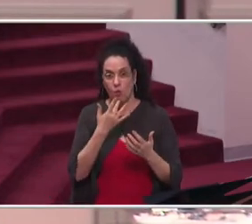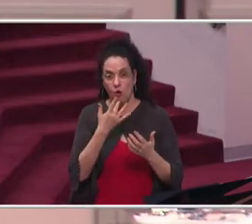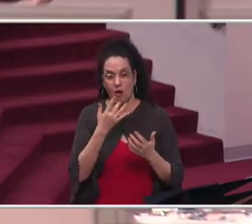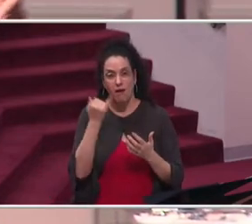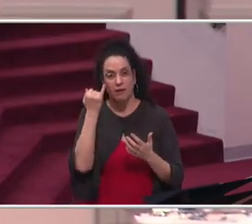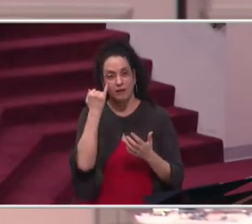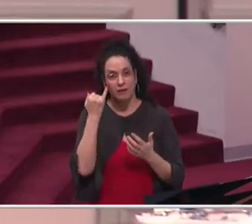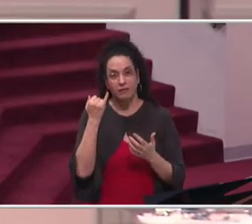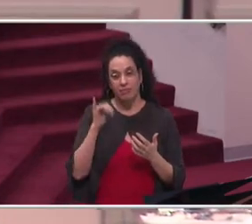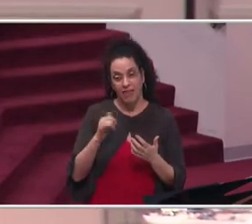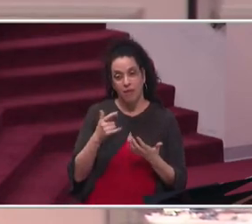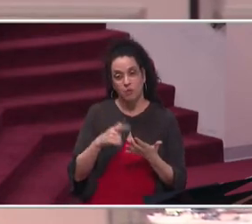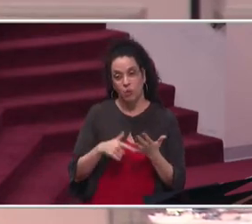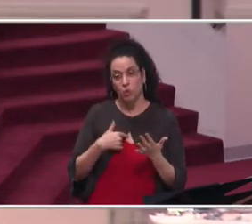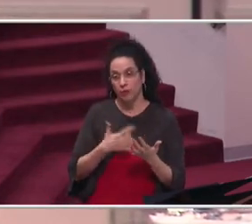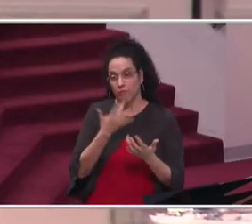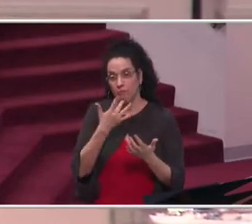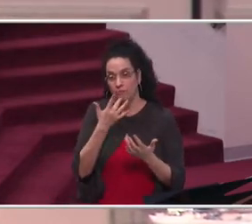him in.